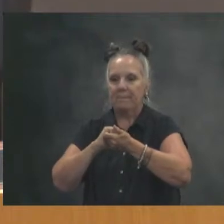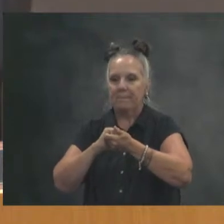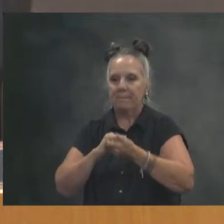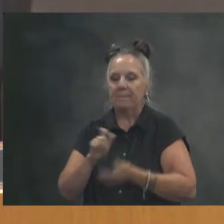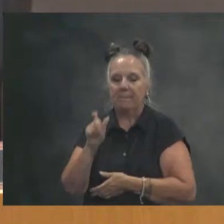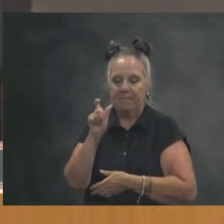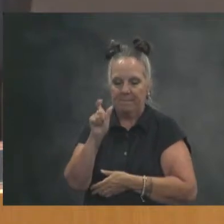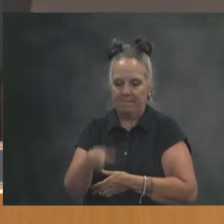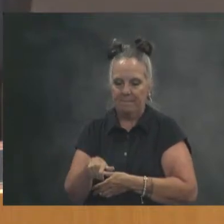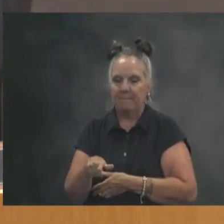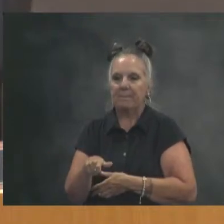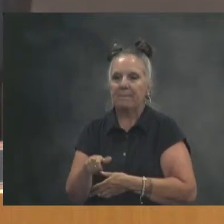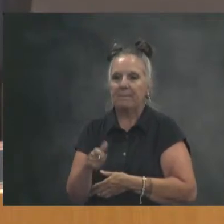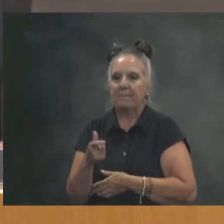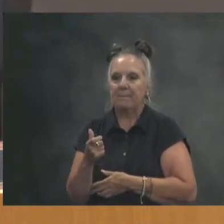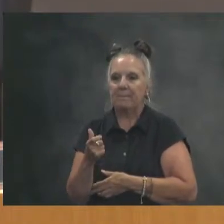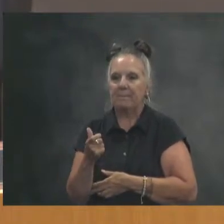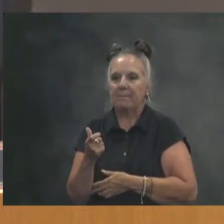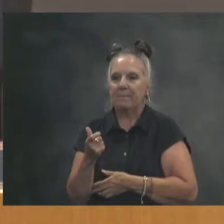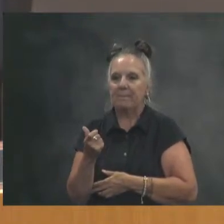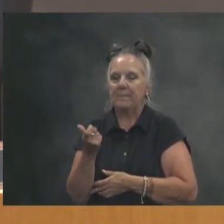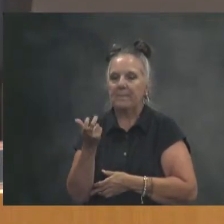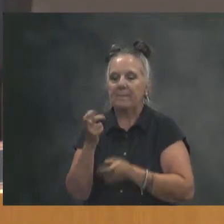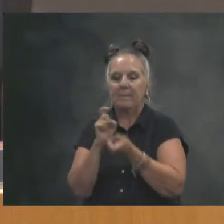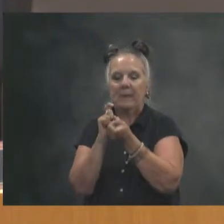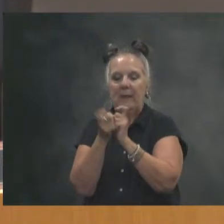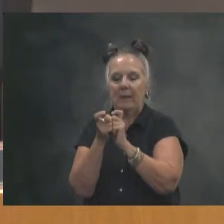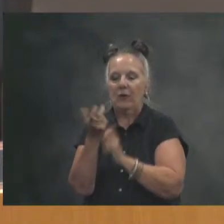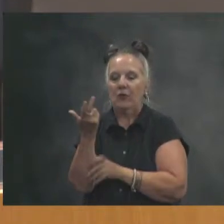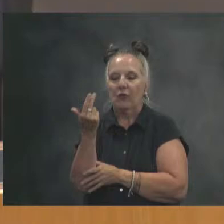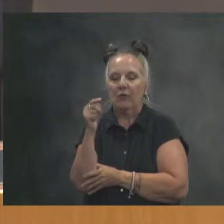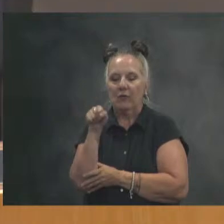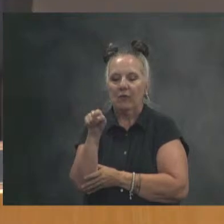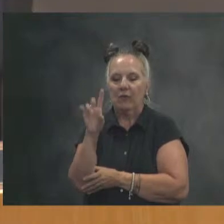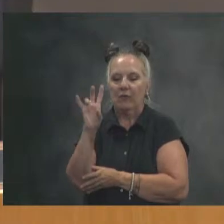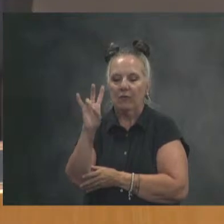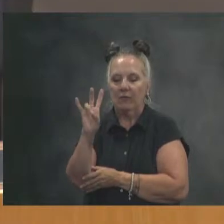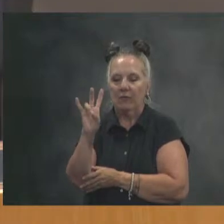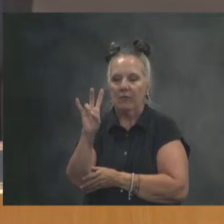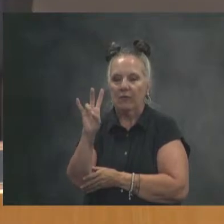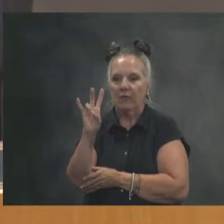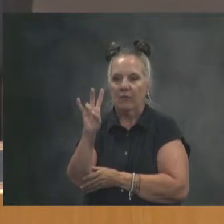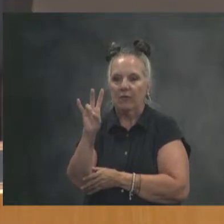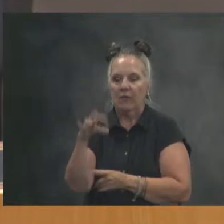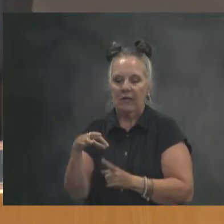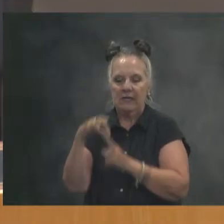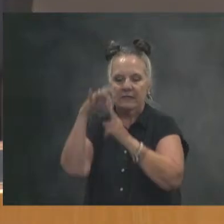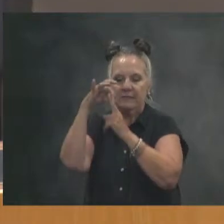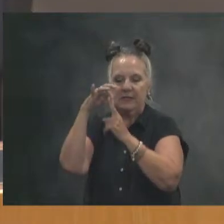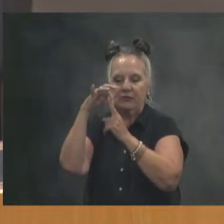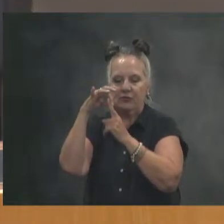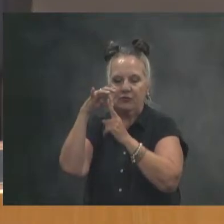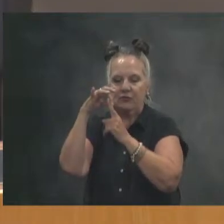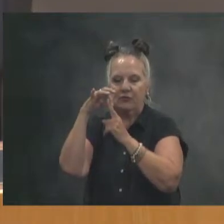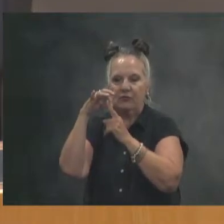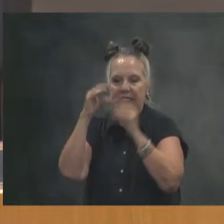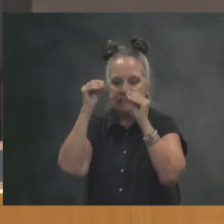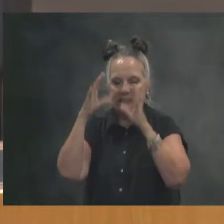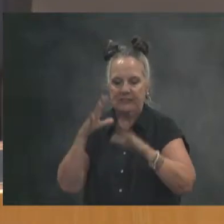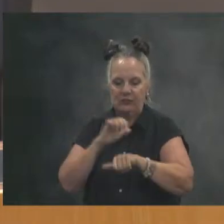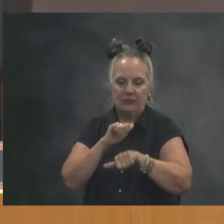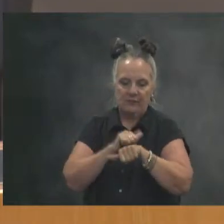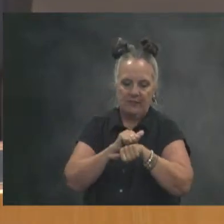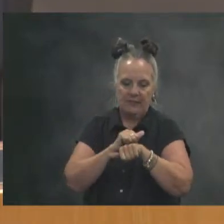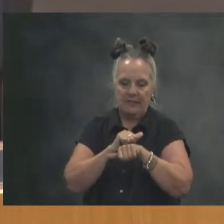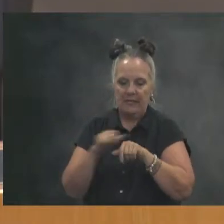Association Incorporated regarding a modification of Teacher Articles 13.7, Specialized Teaching Assignment,